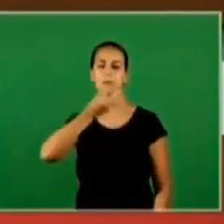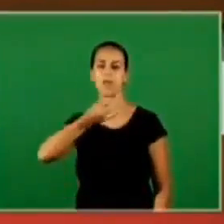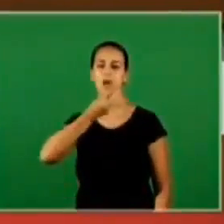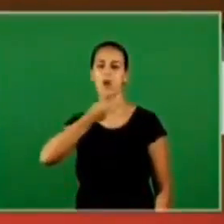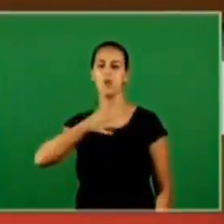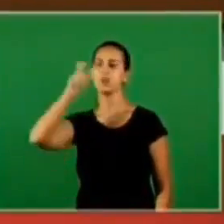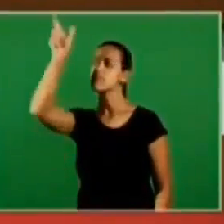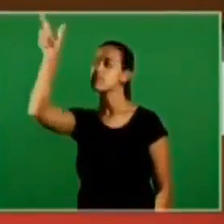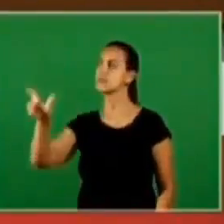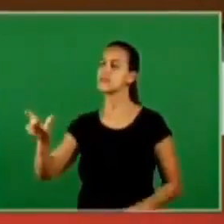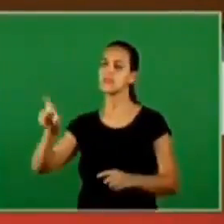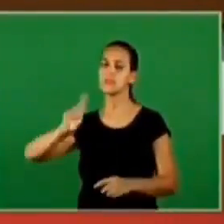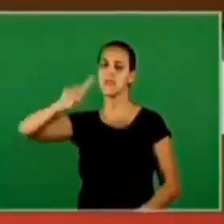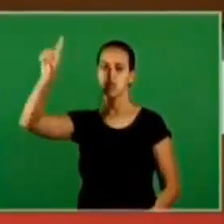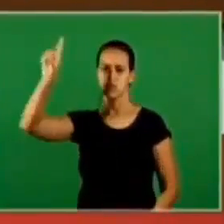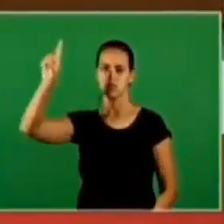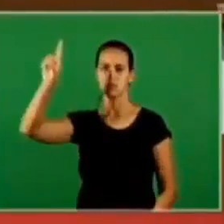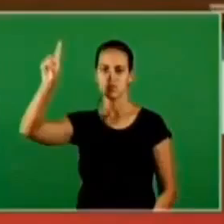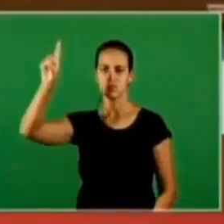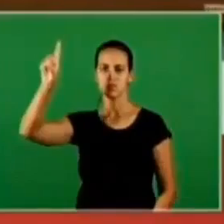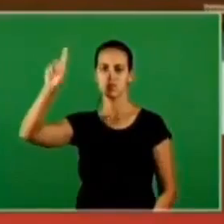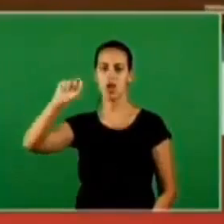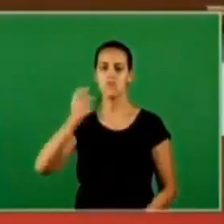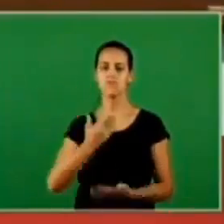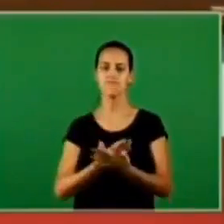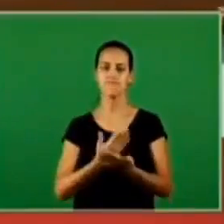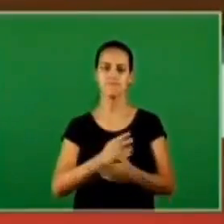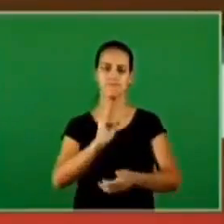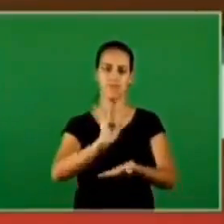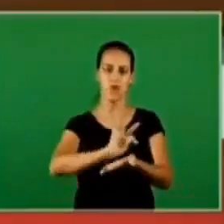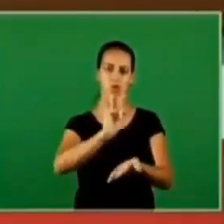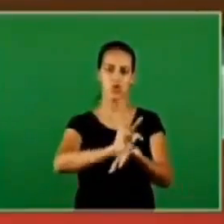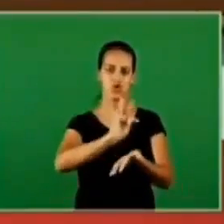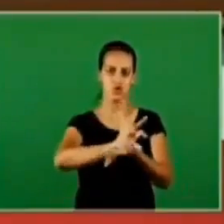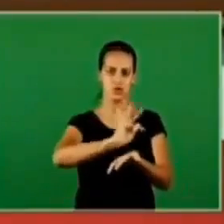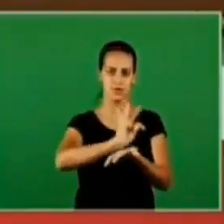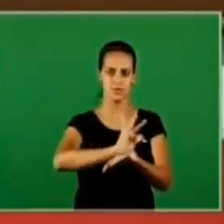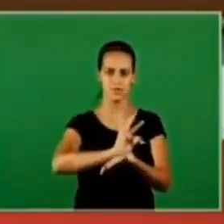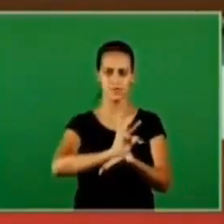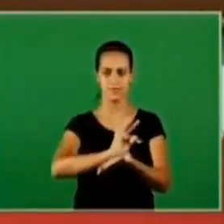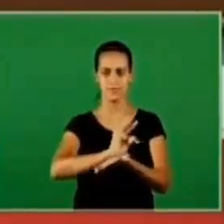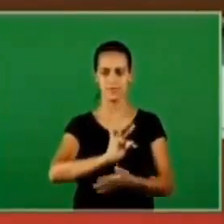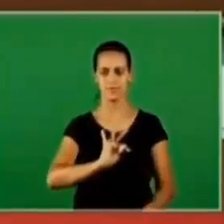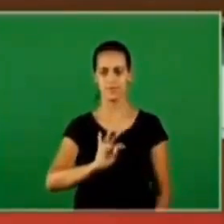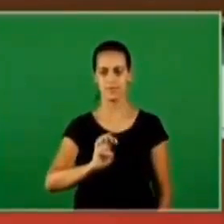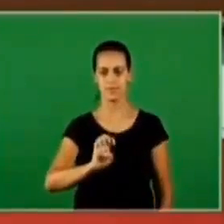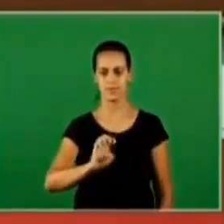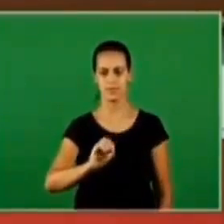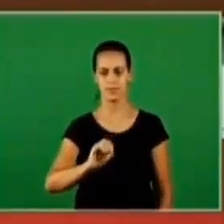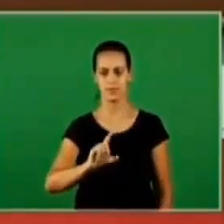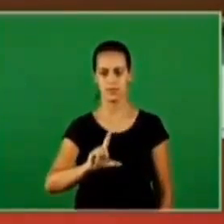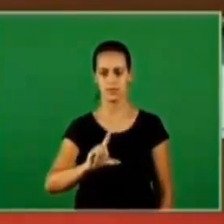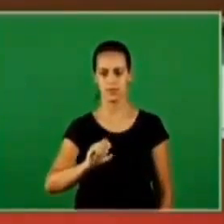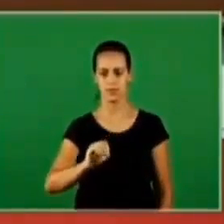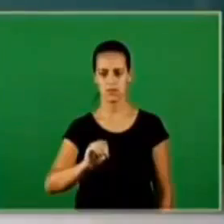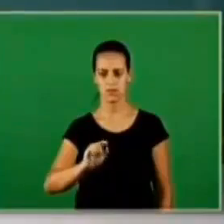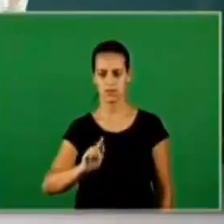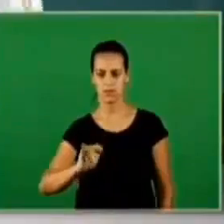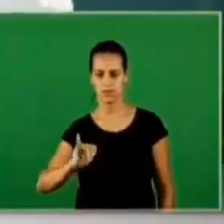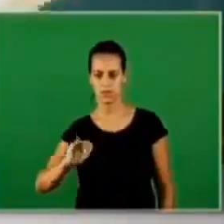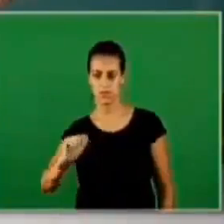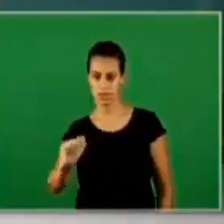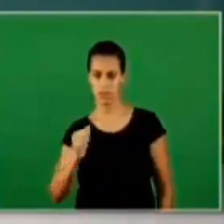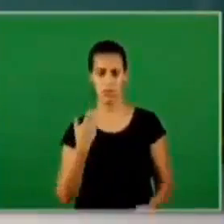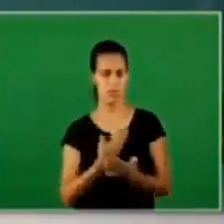God. I'll do what everybody says. Theology. This is a theology where I take a